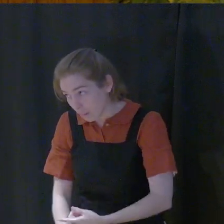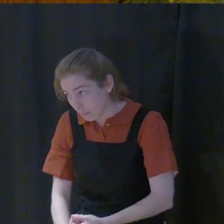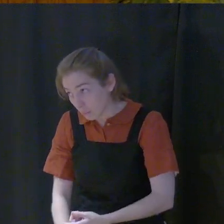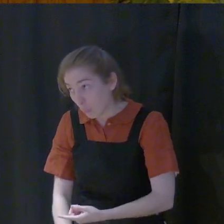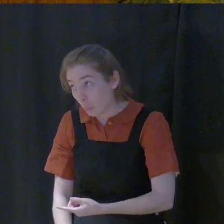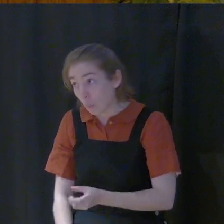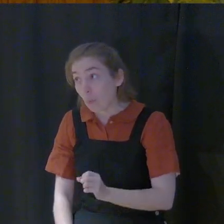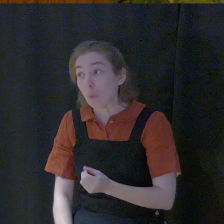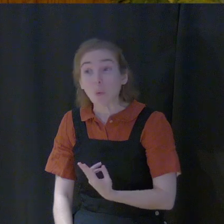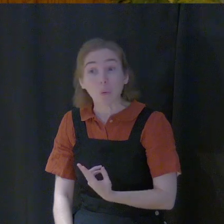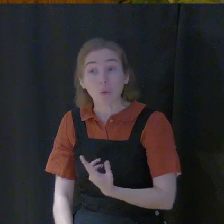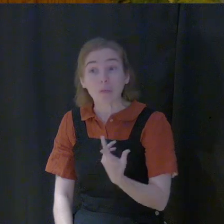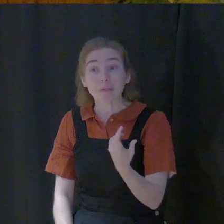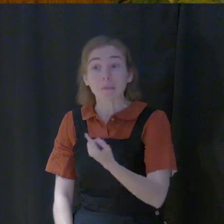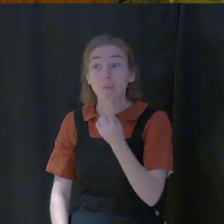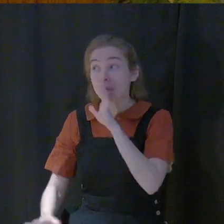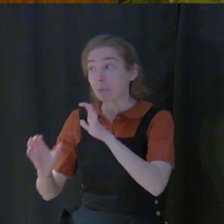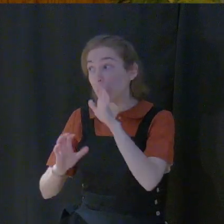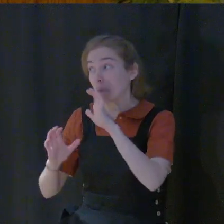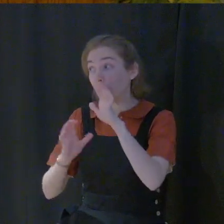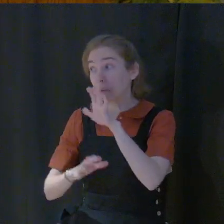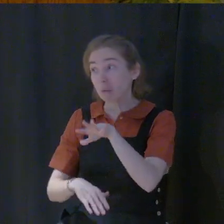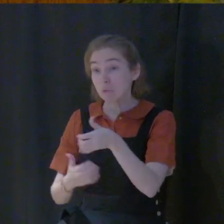Oh, someone's looking.